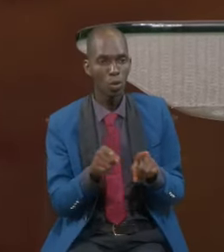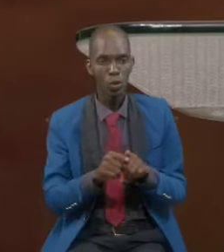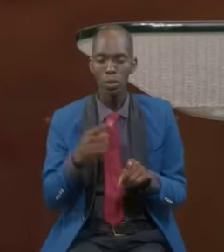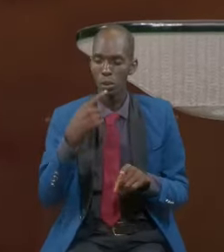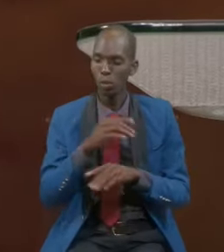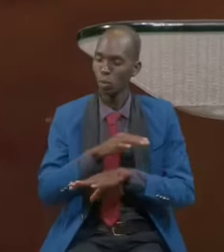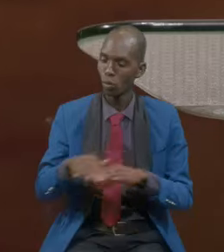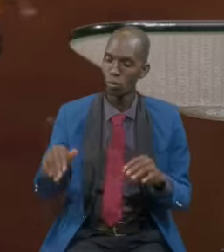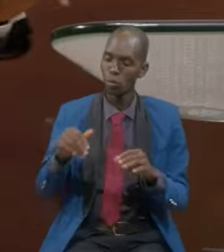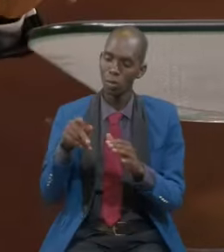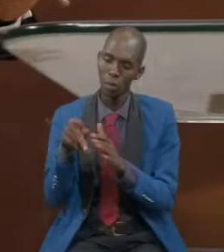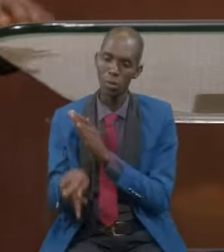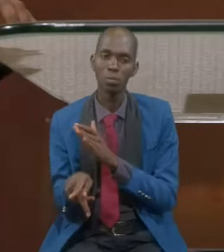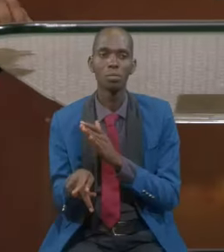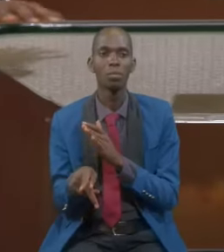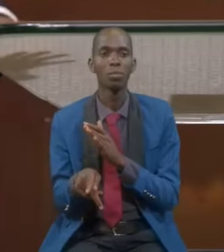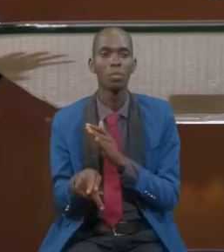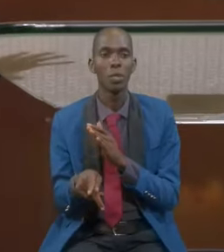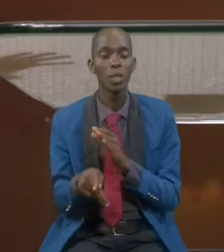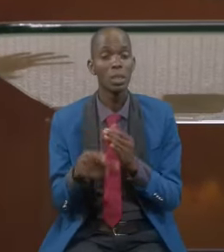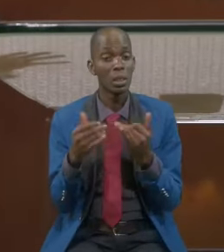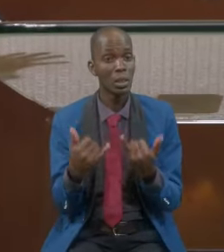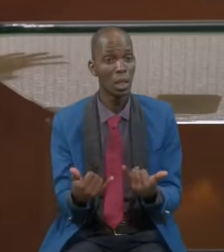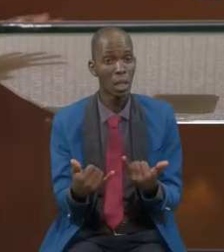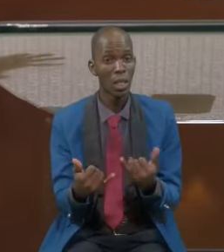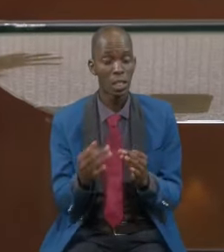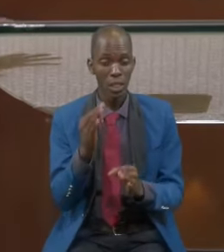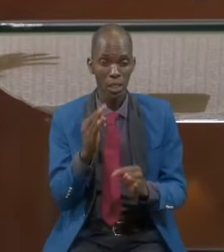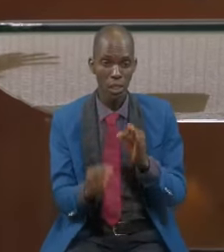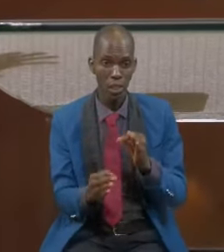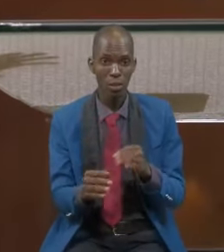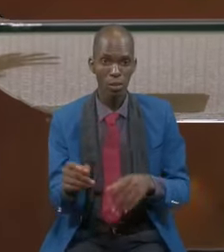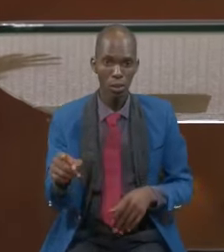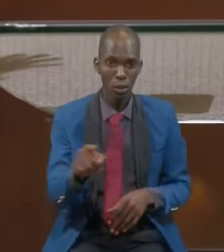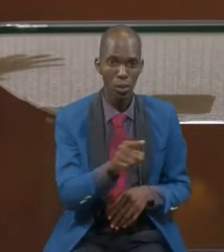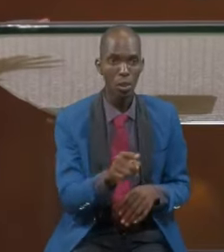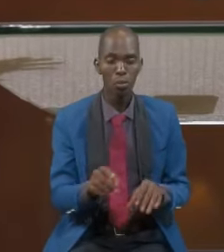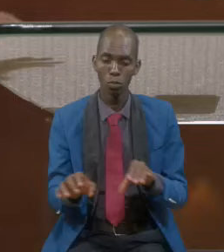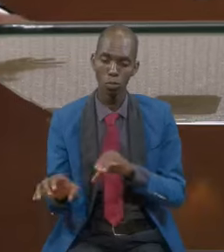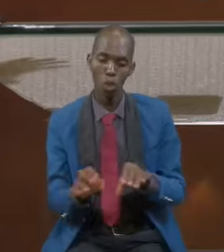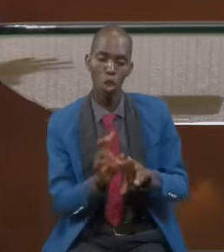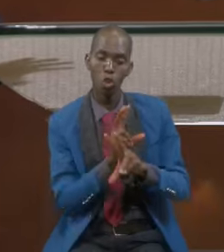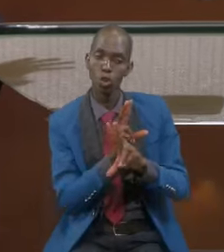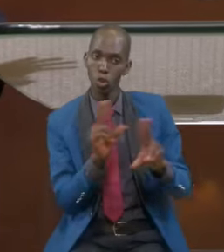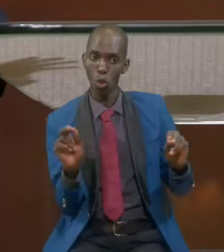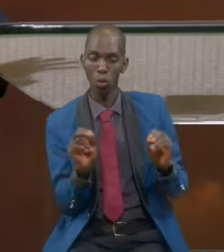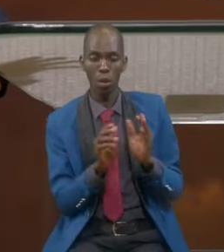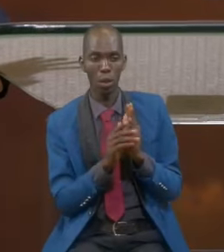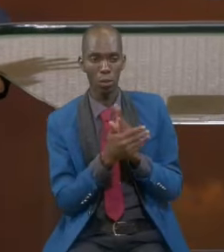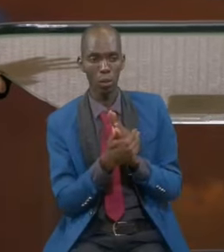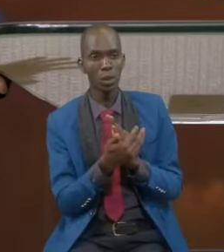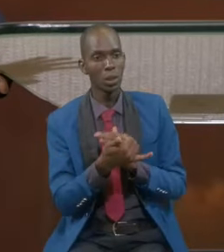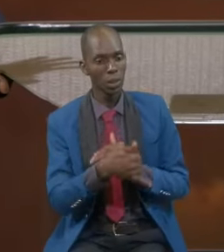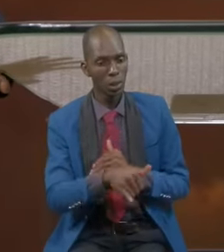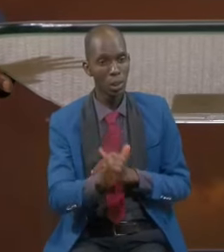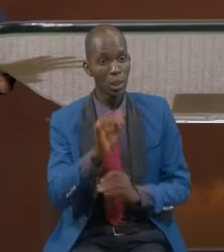not kill. Now, if thou commit no adultery, yet